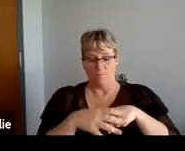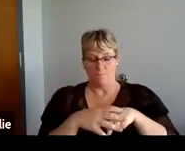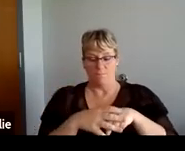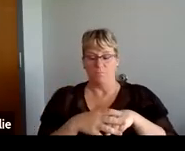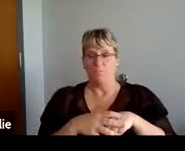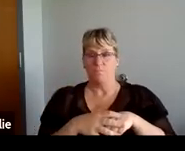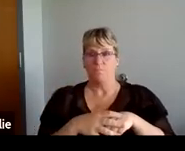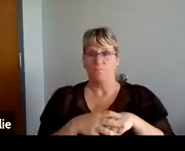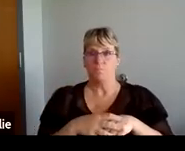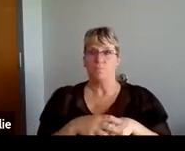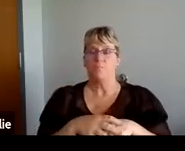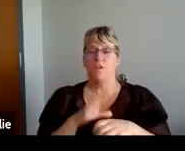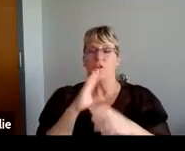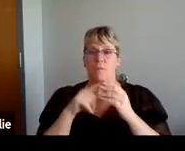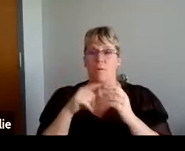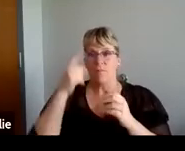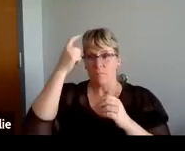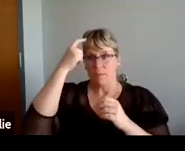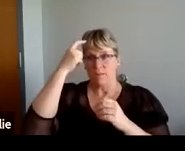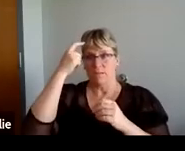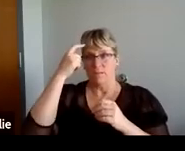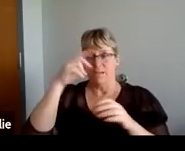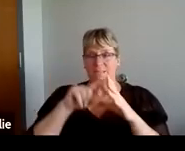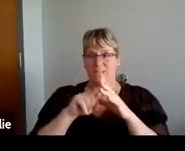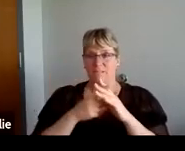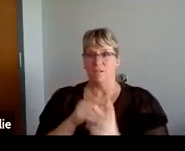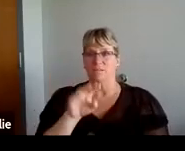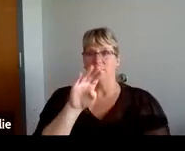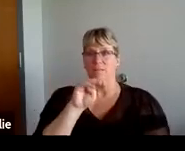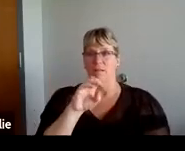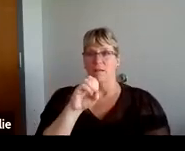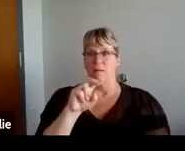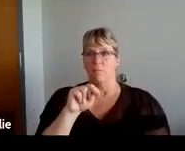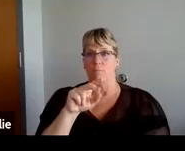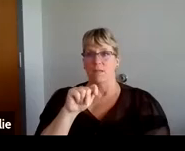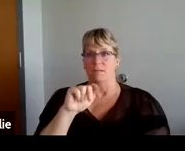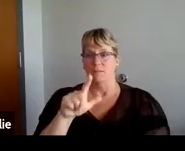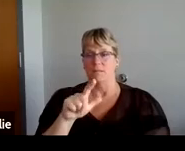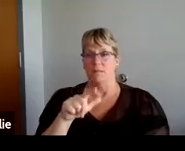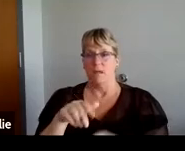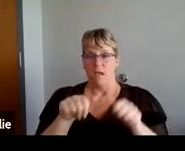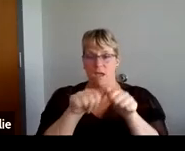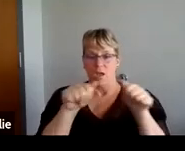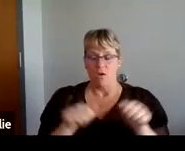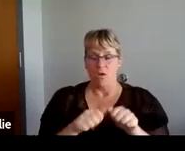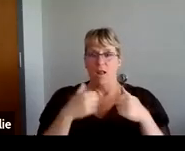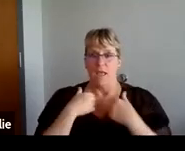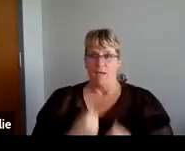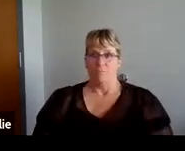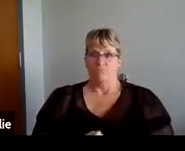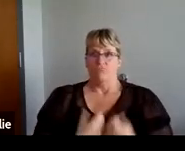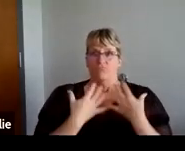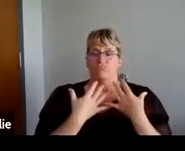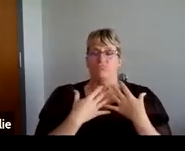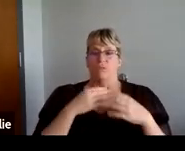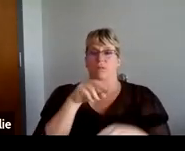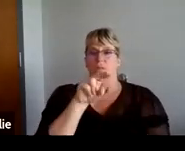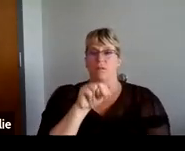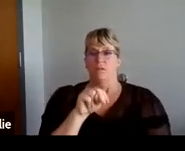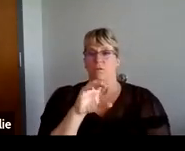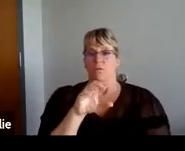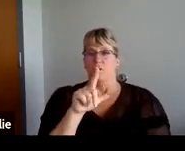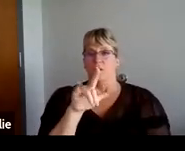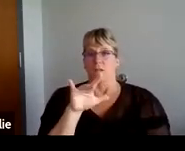ventral tegmental area, it starts in the ventral tegmental area. Then you get this robust burst in the nucleus accumbens.